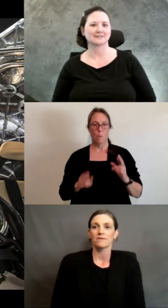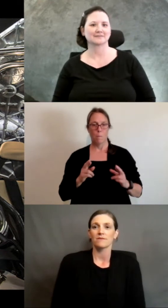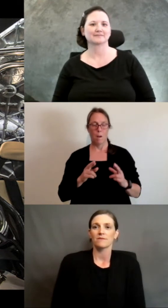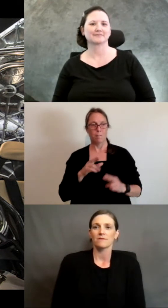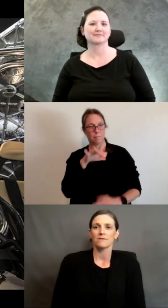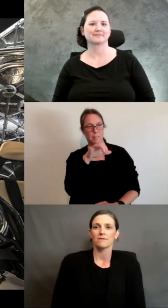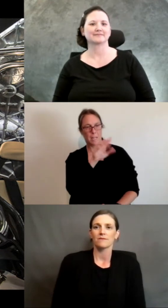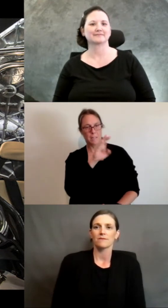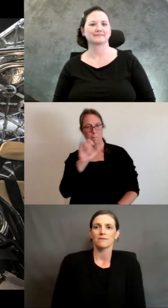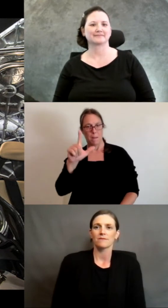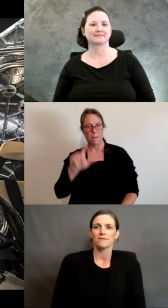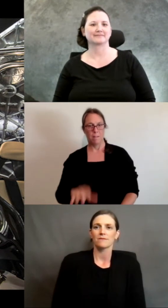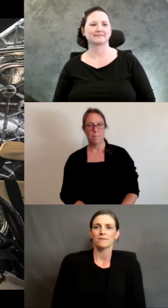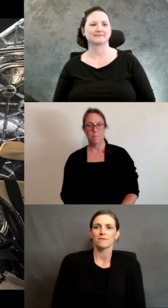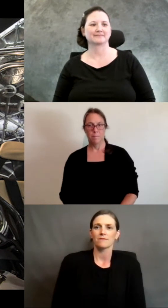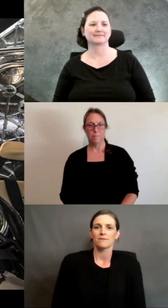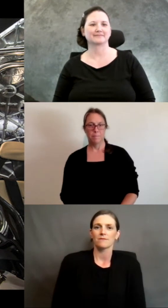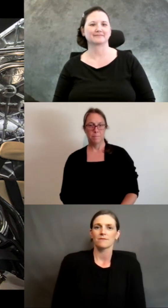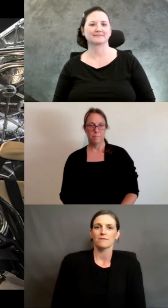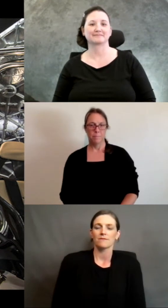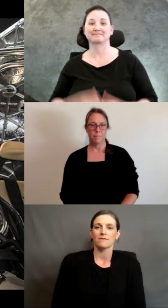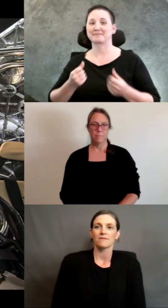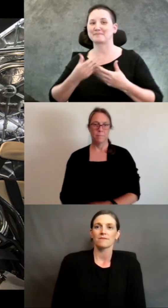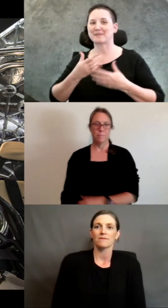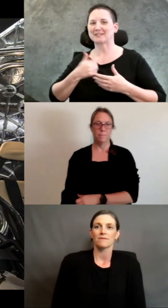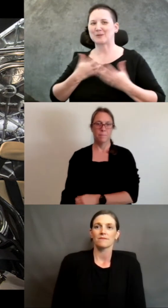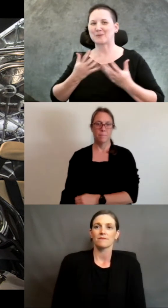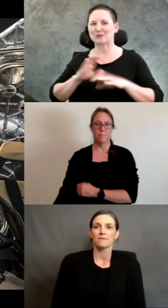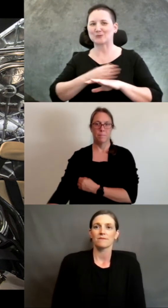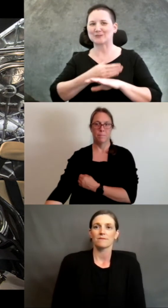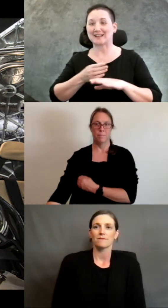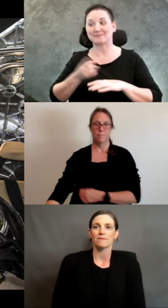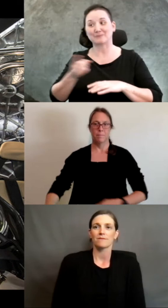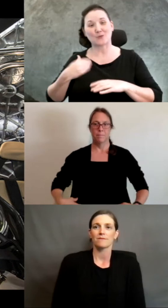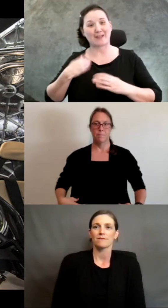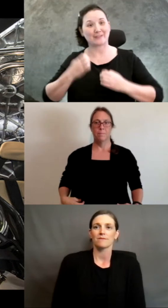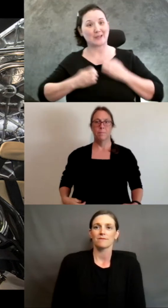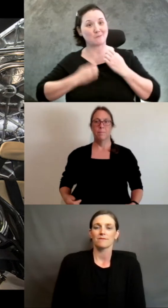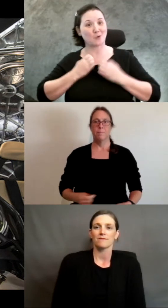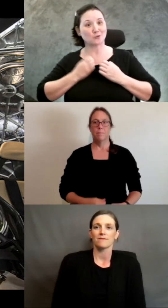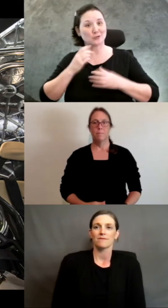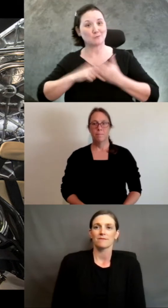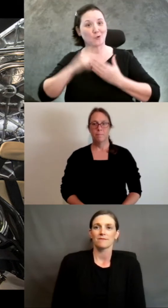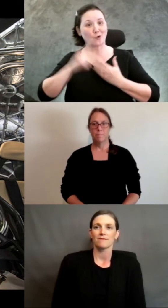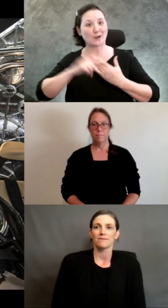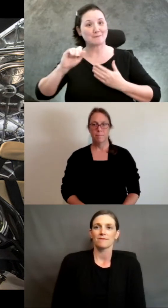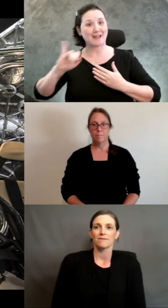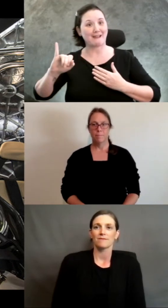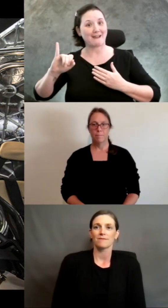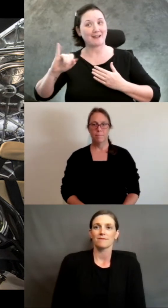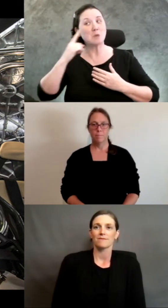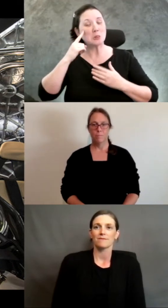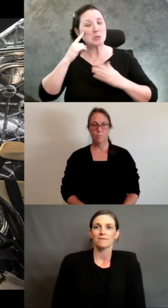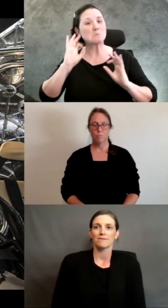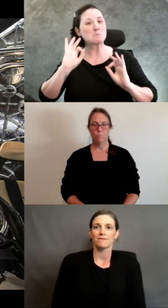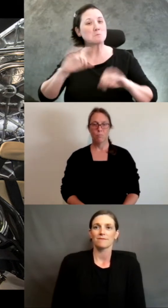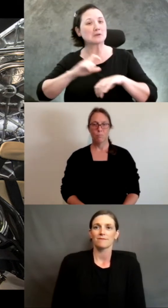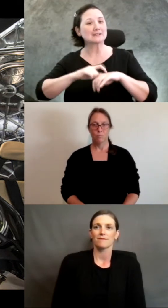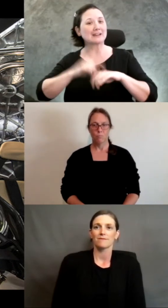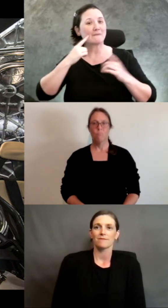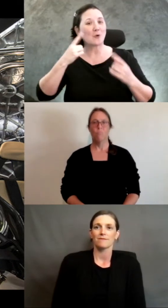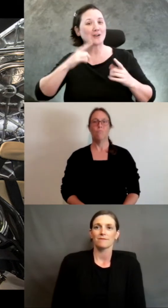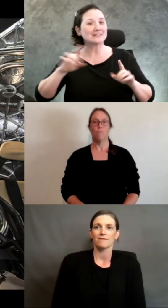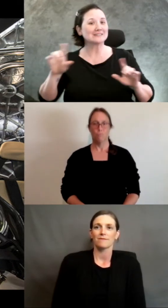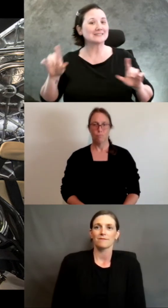to sing. And as long as we have the emotion AI programming back, I think a duet is in order. What do you think,